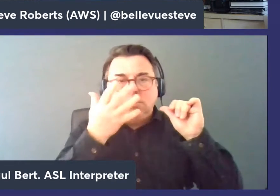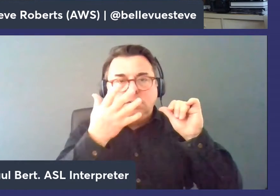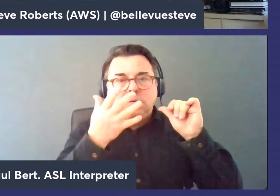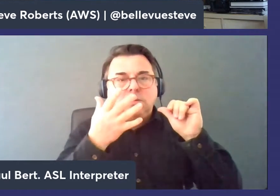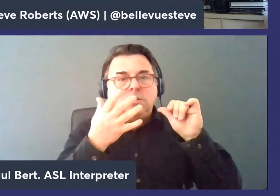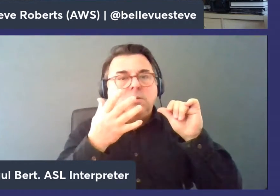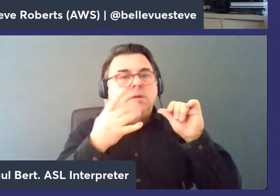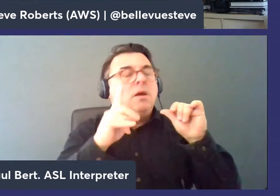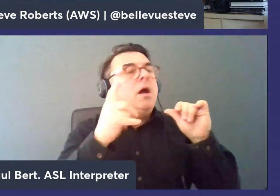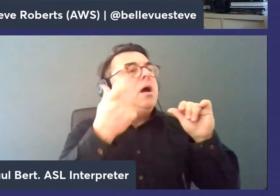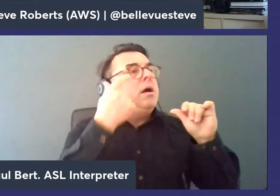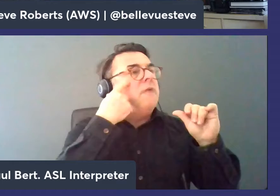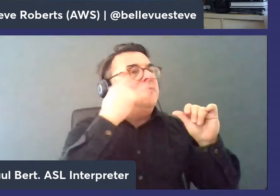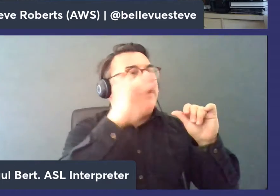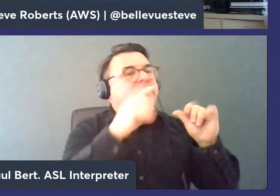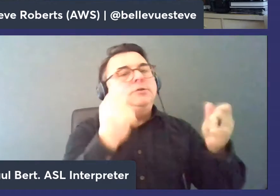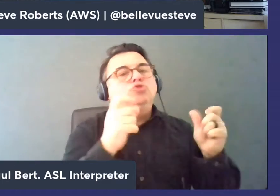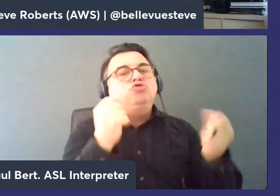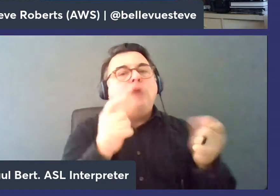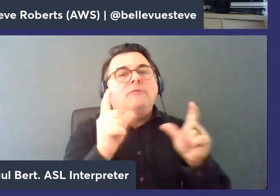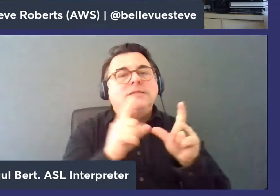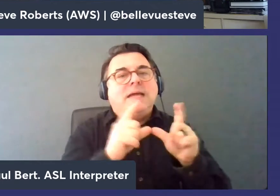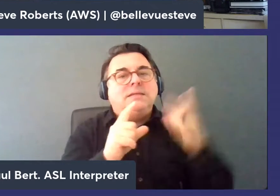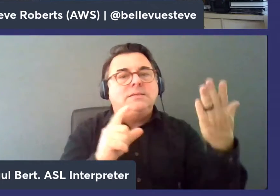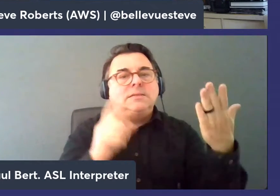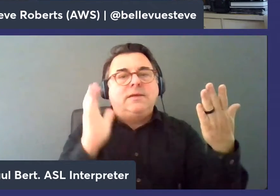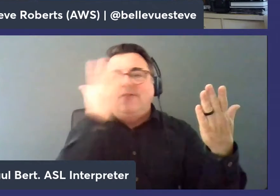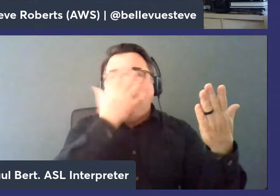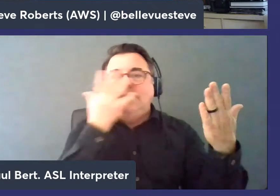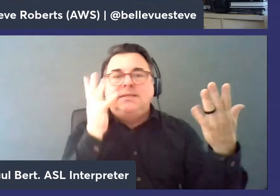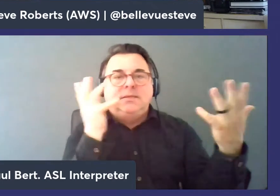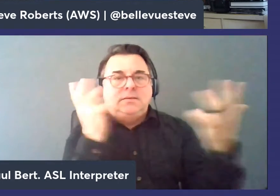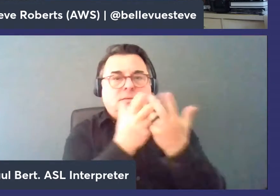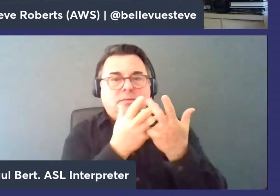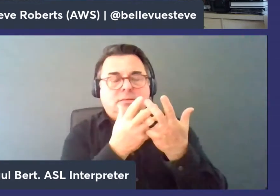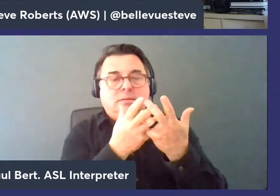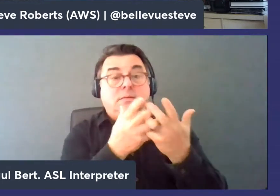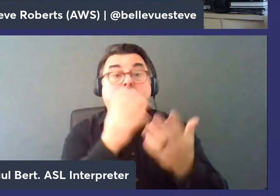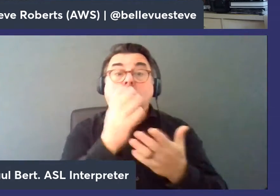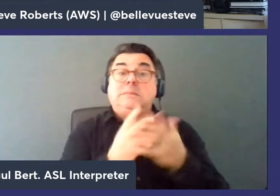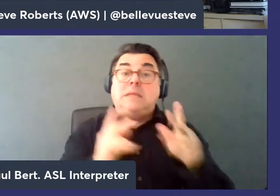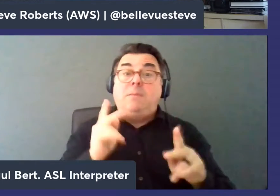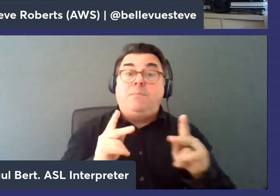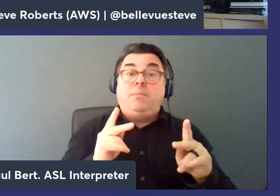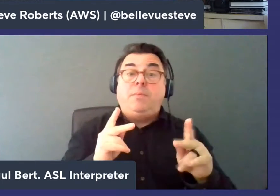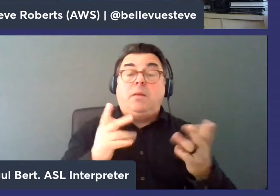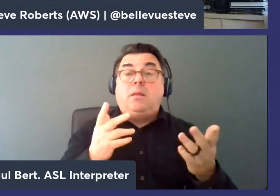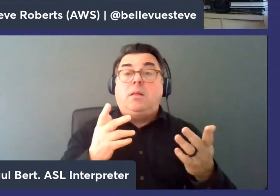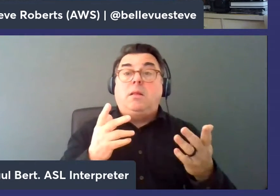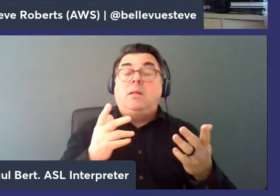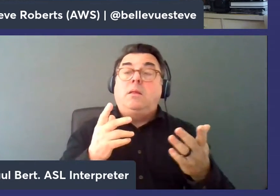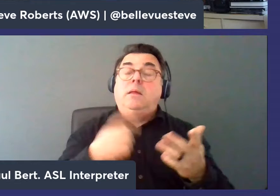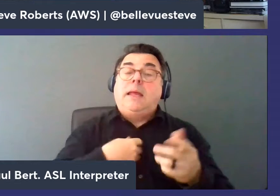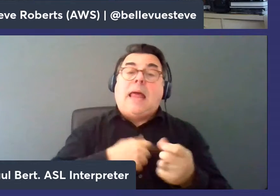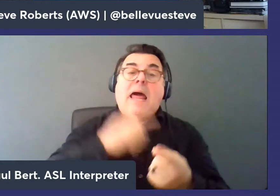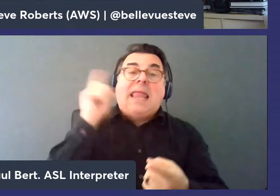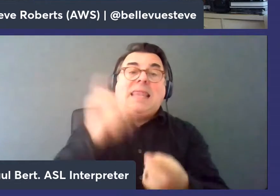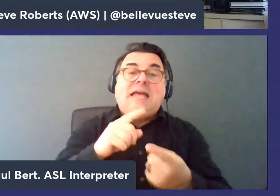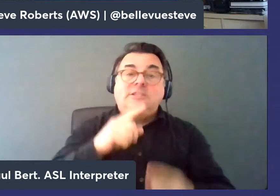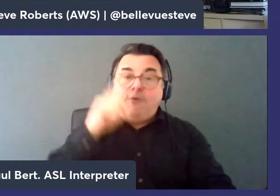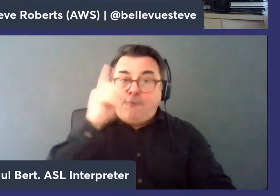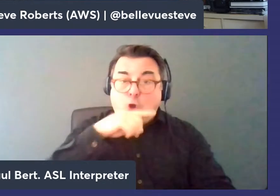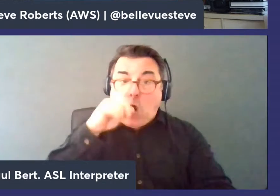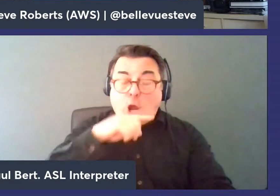say, a government ID. And we've seen where some customers are able to cut down on their fraud by as